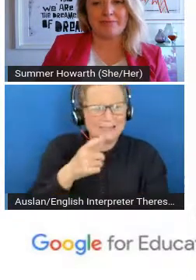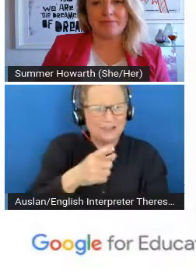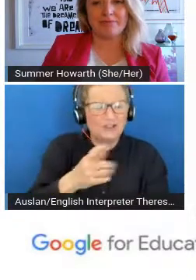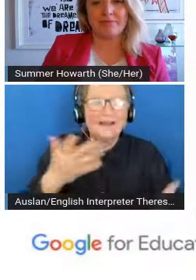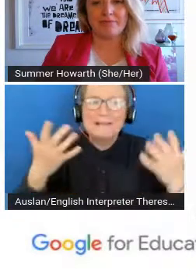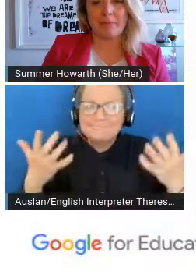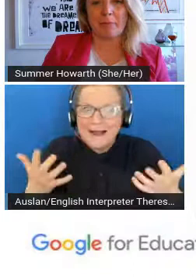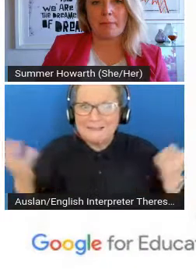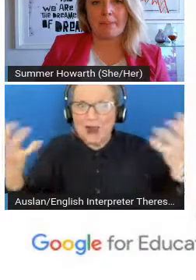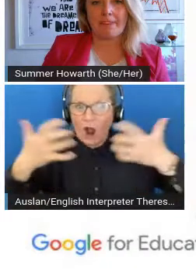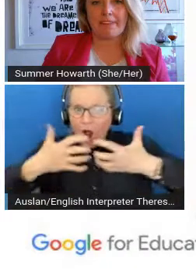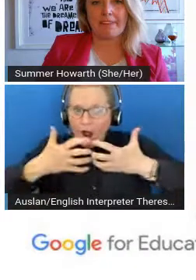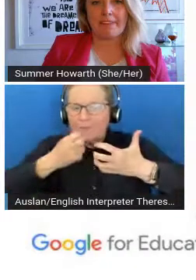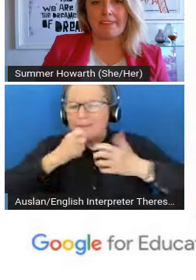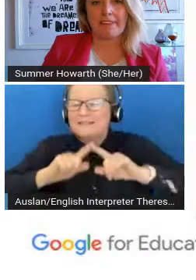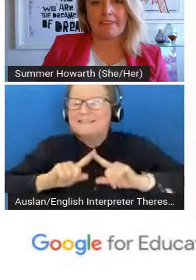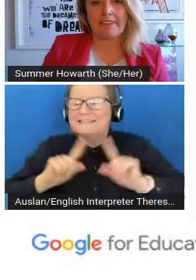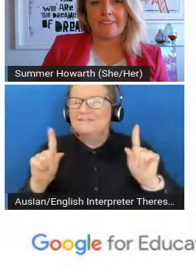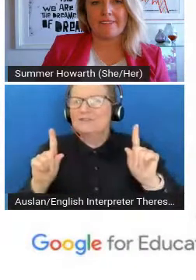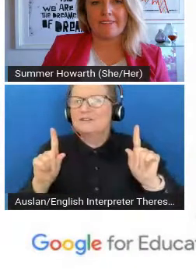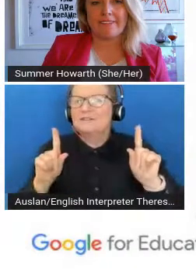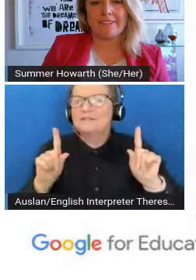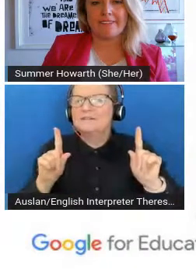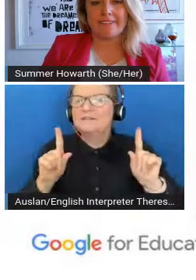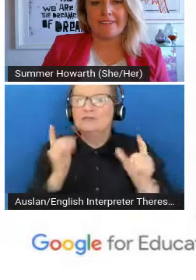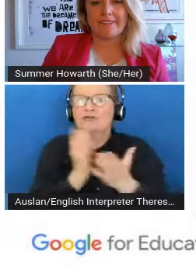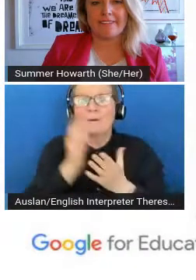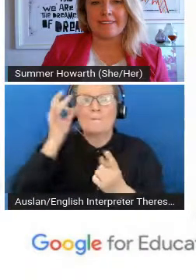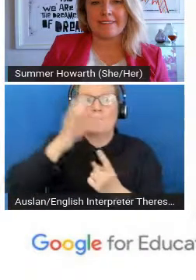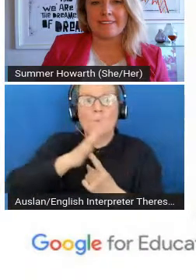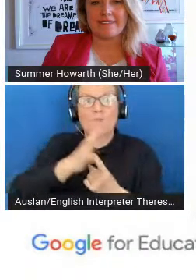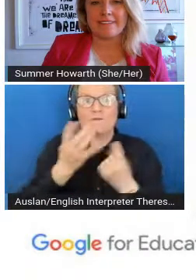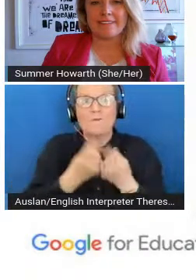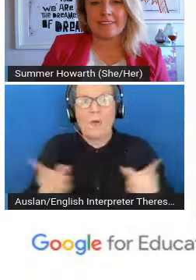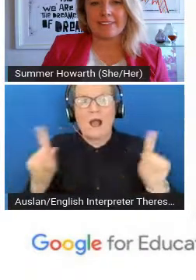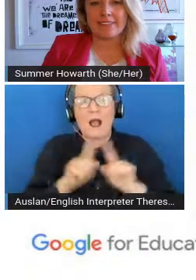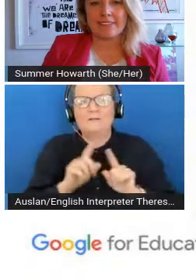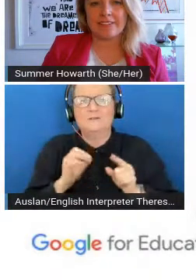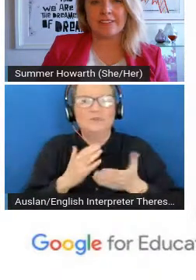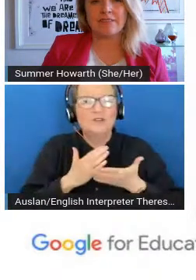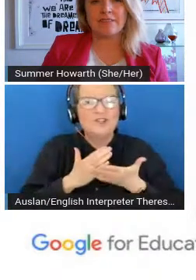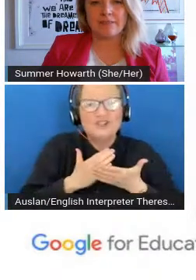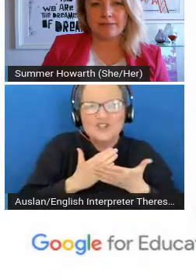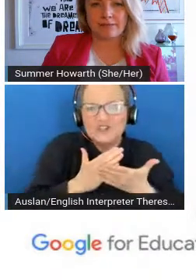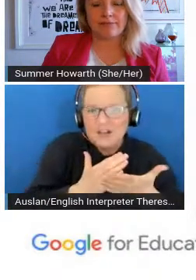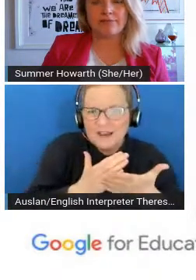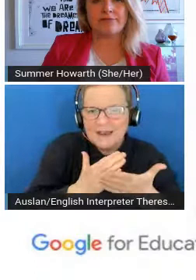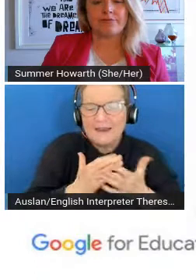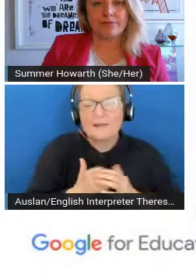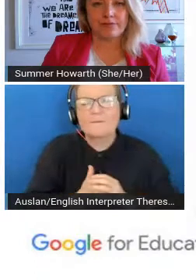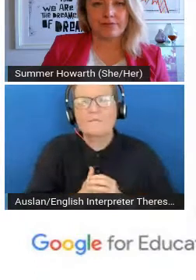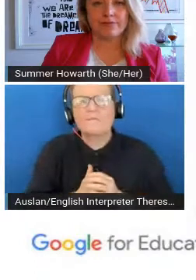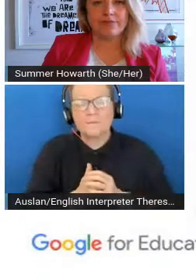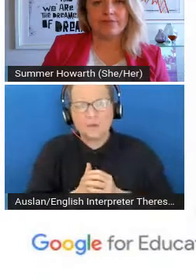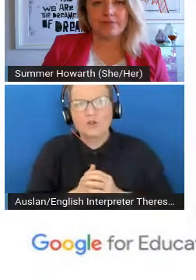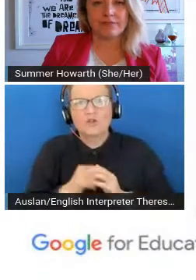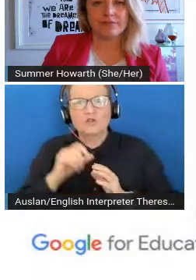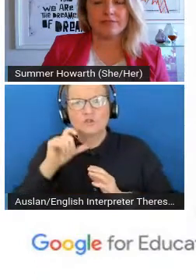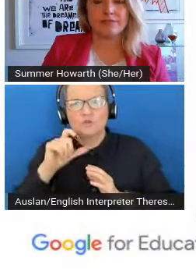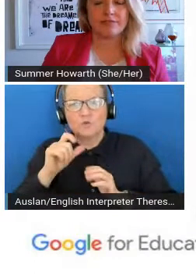learning piece. So it's so important for us to not only share and